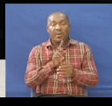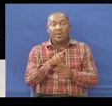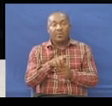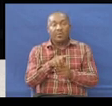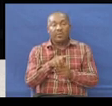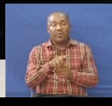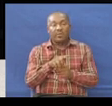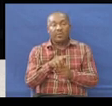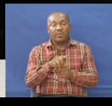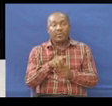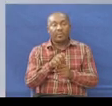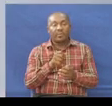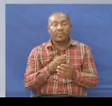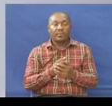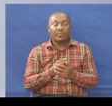of